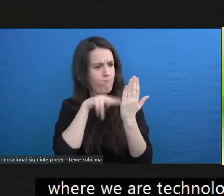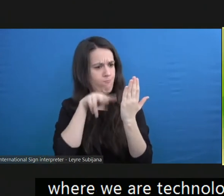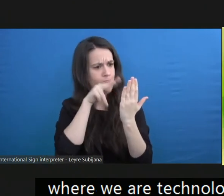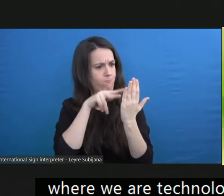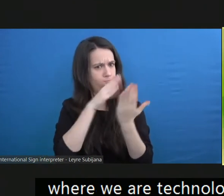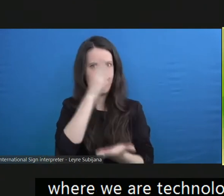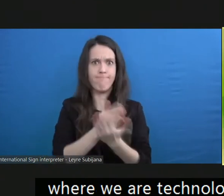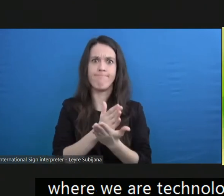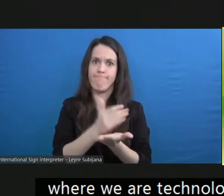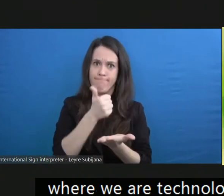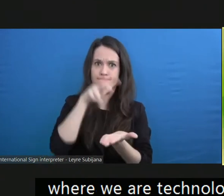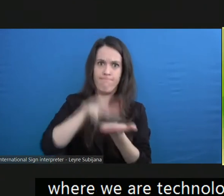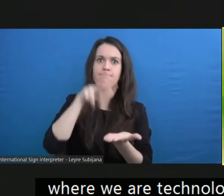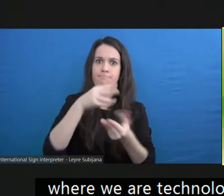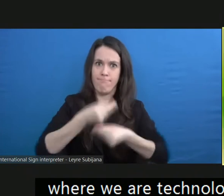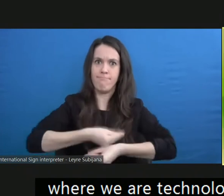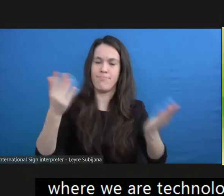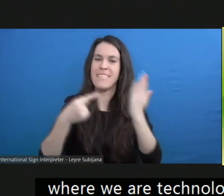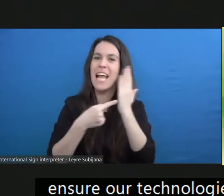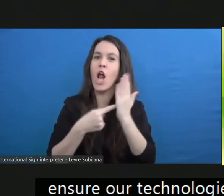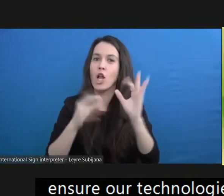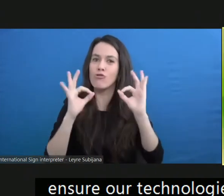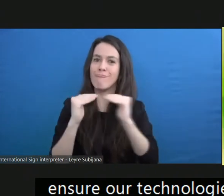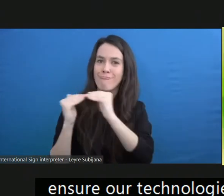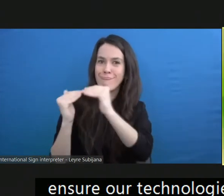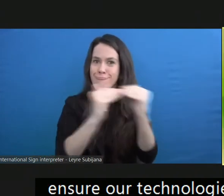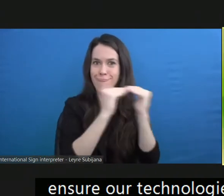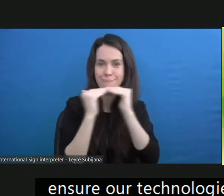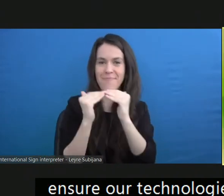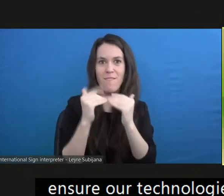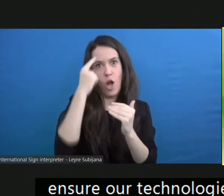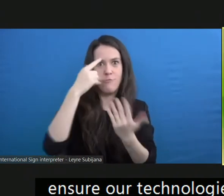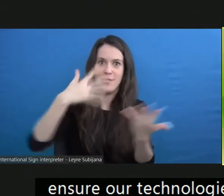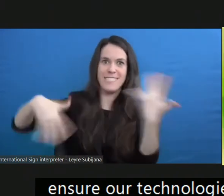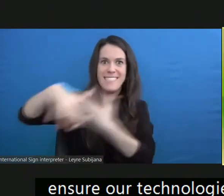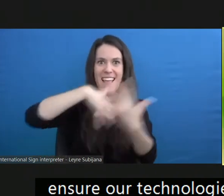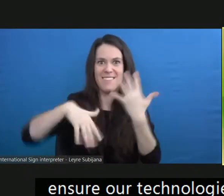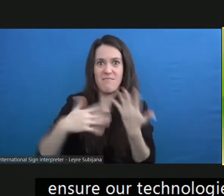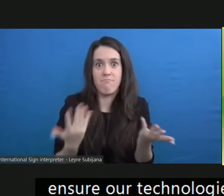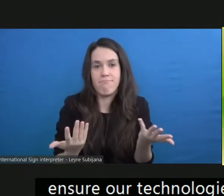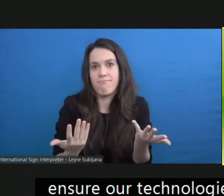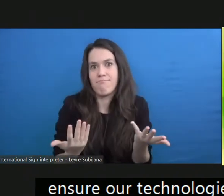shape lives and I would say society for the better.